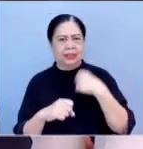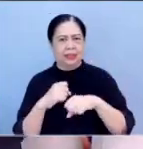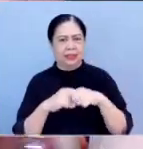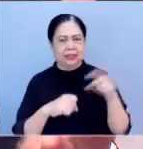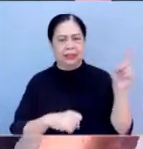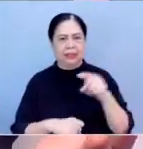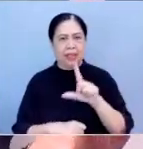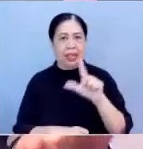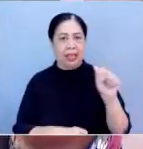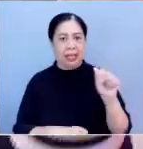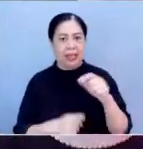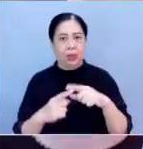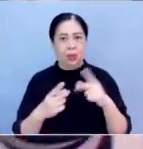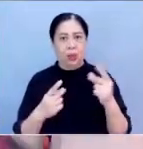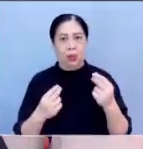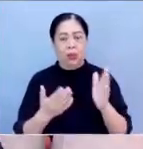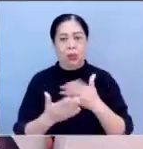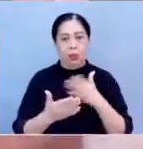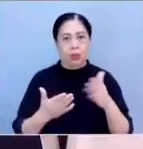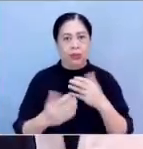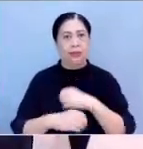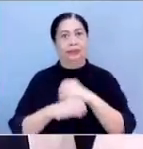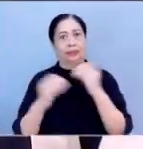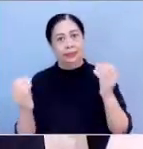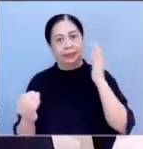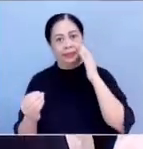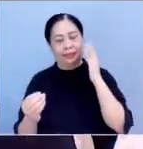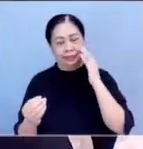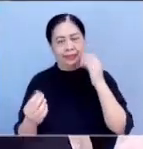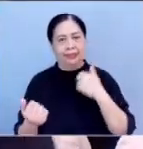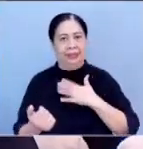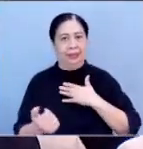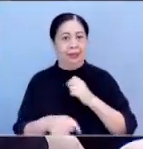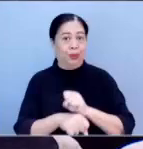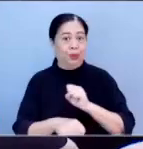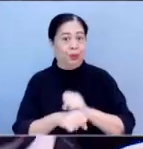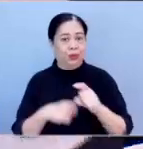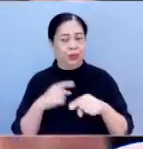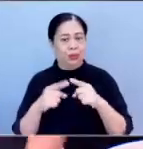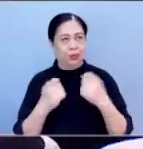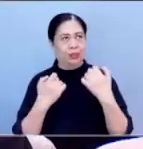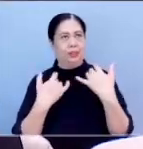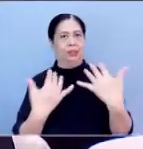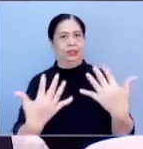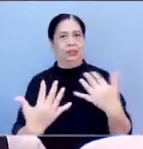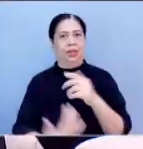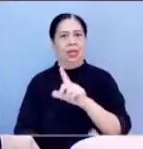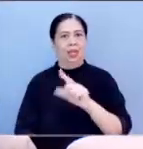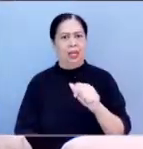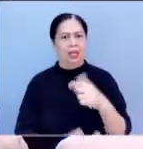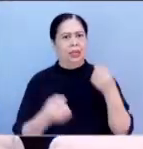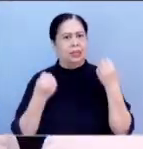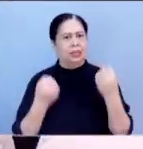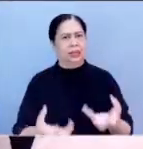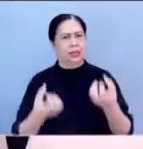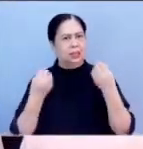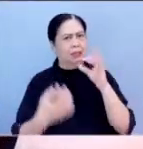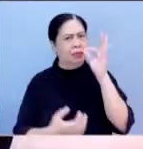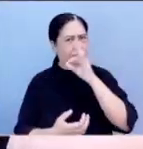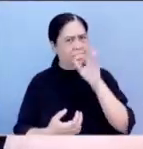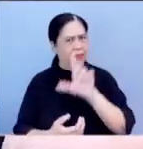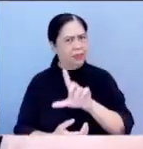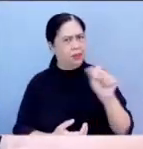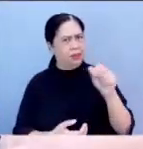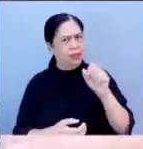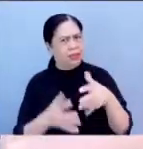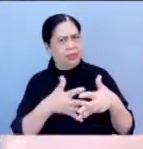went to LA to do music, obviously, and you know, that's what I do for a living. And while I was in LA, there's a ton of Filipinos there, yep.